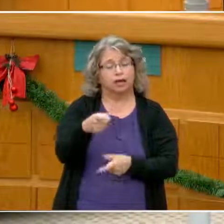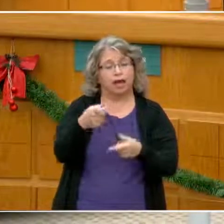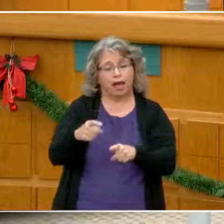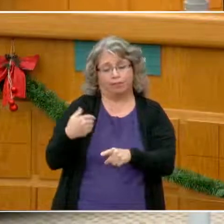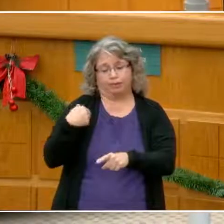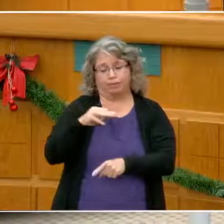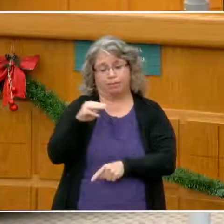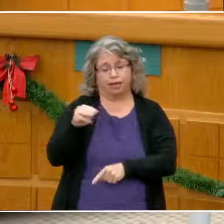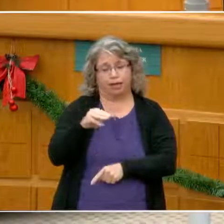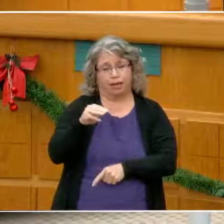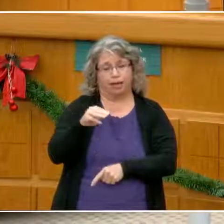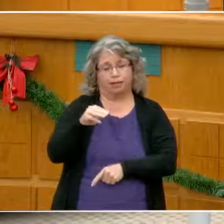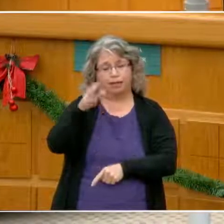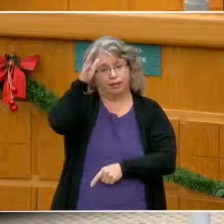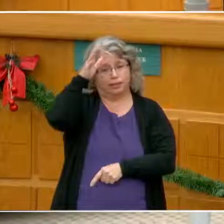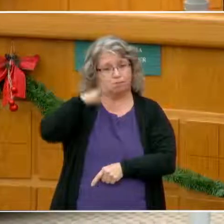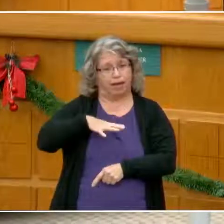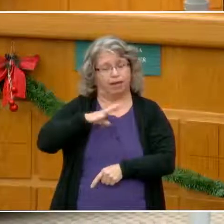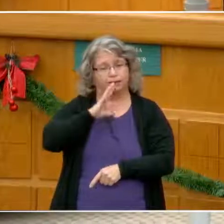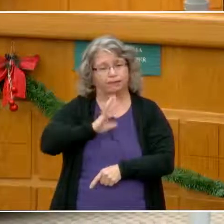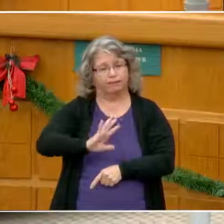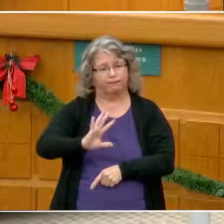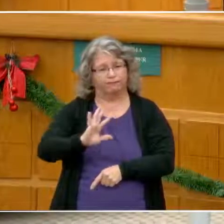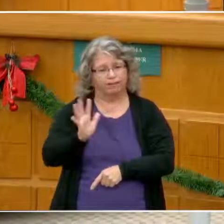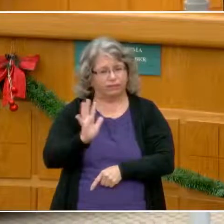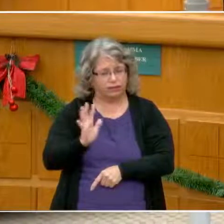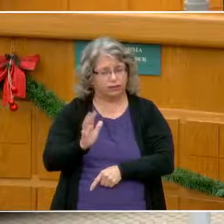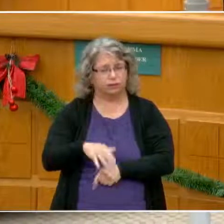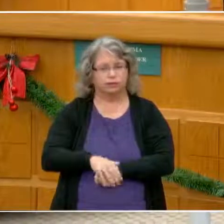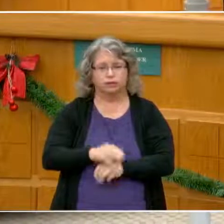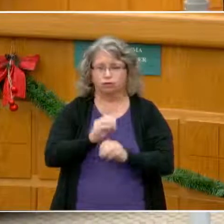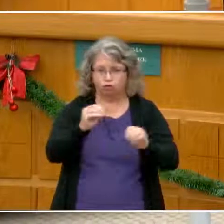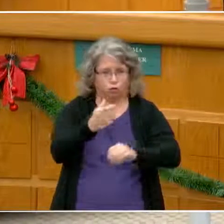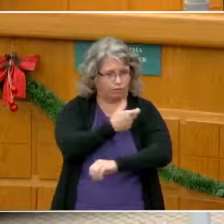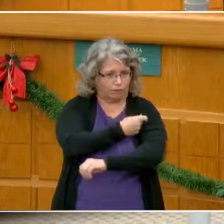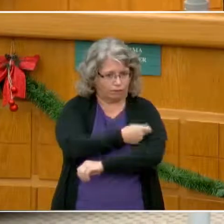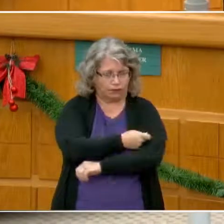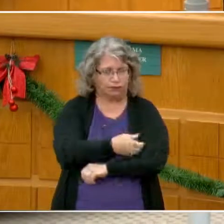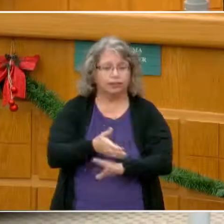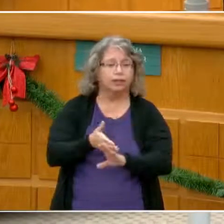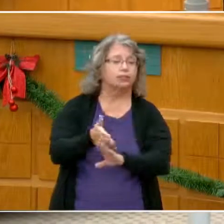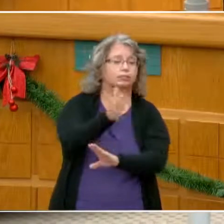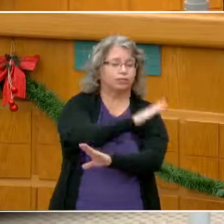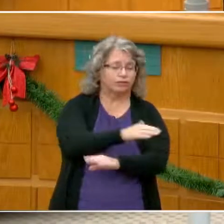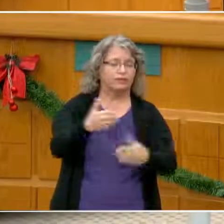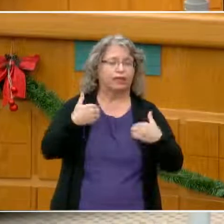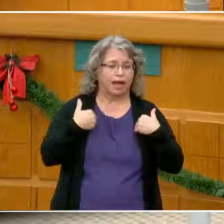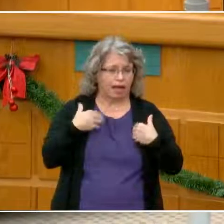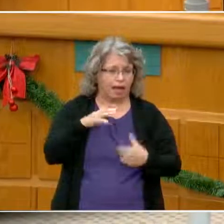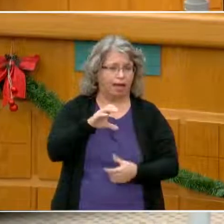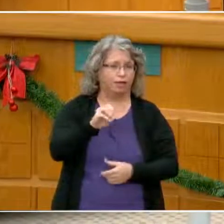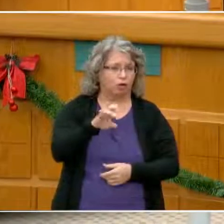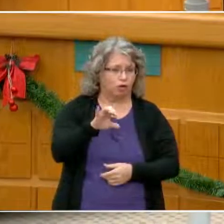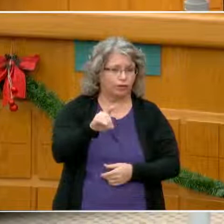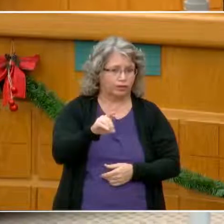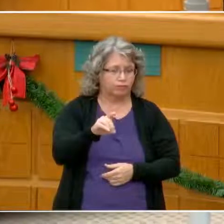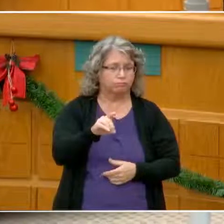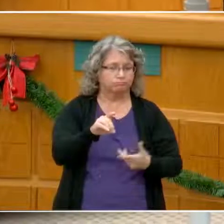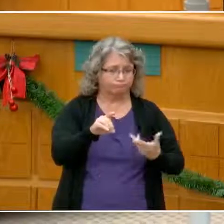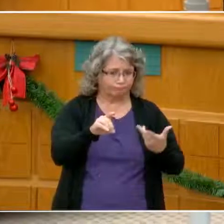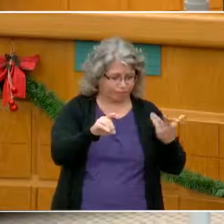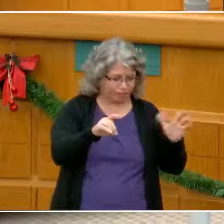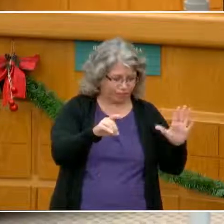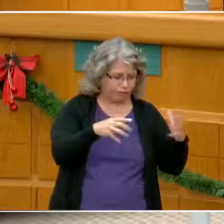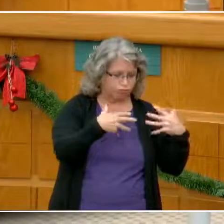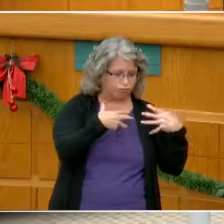his 50s. He was unvaccinated, and he had previously caught COVID-19. So again, he thought he had that natural